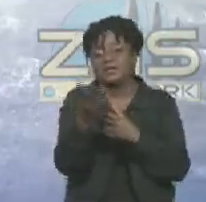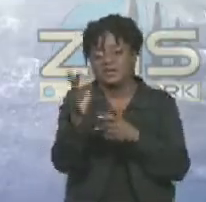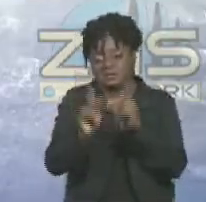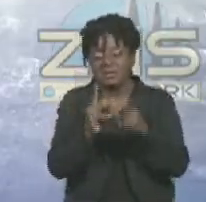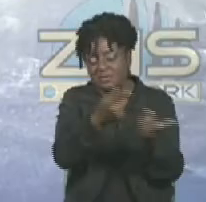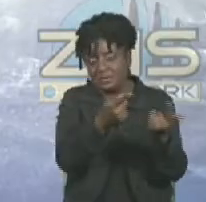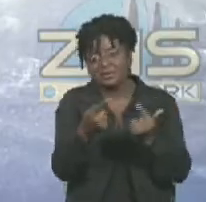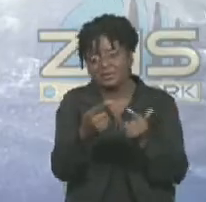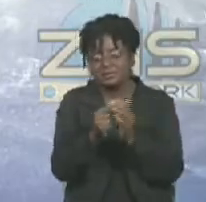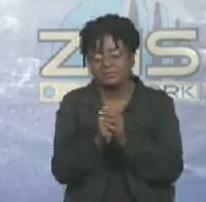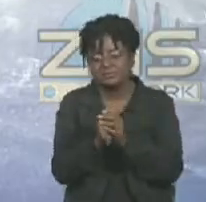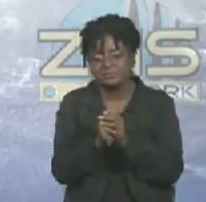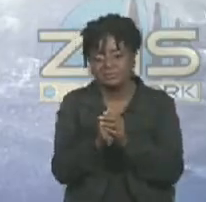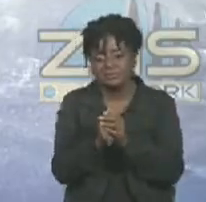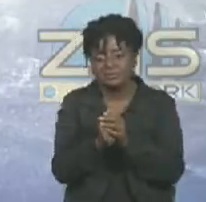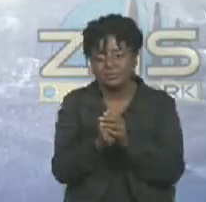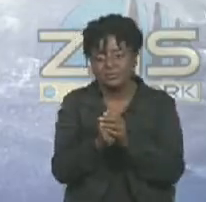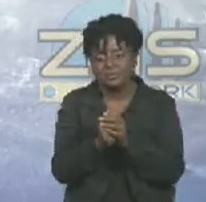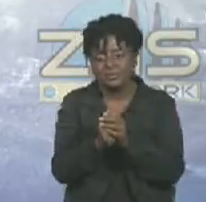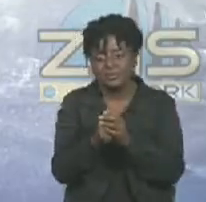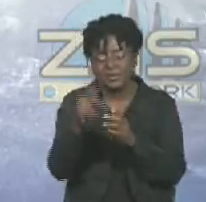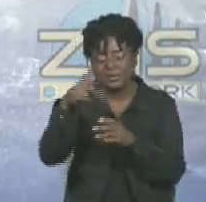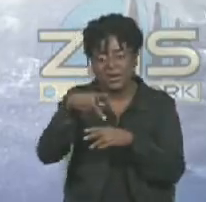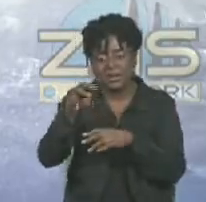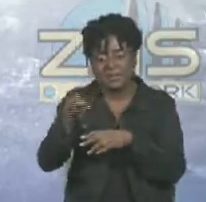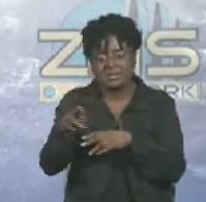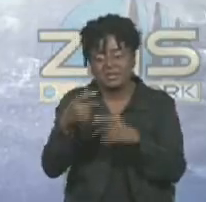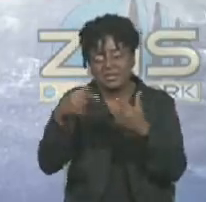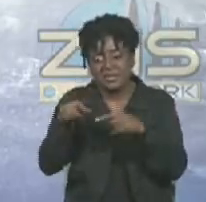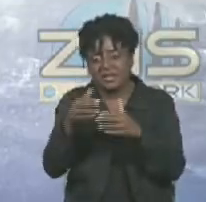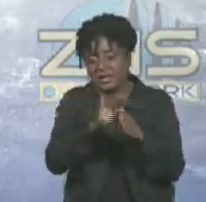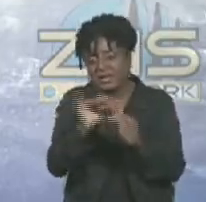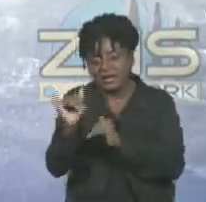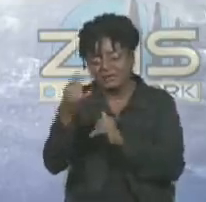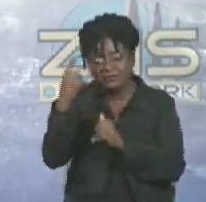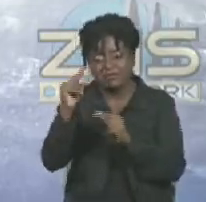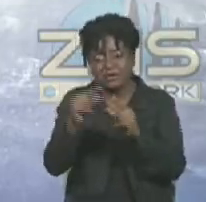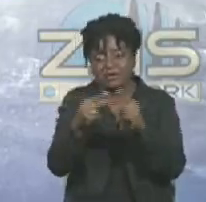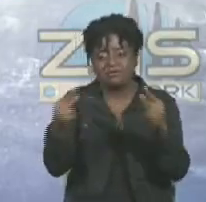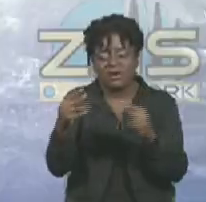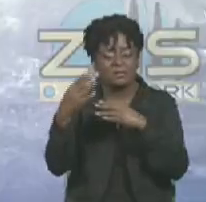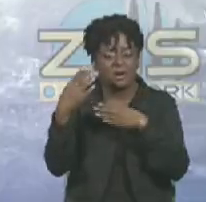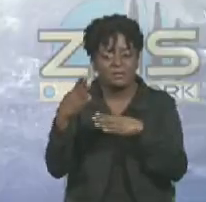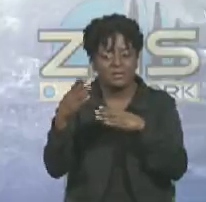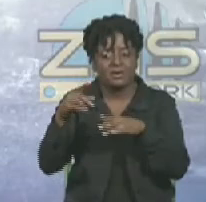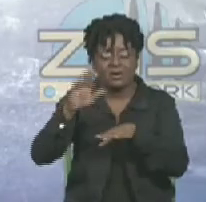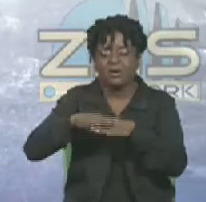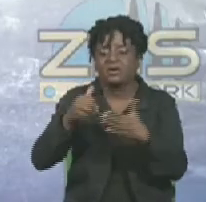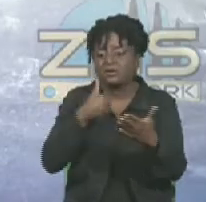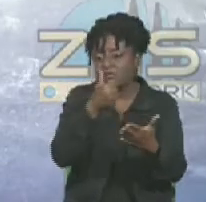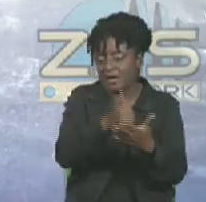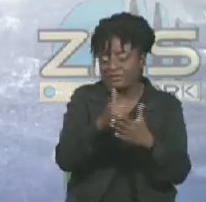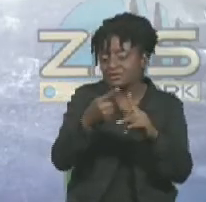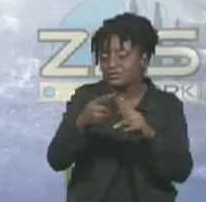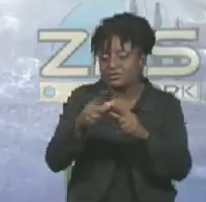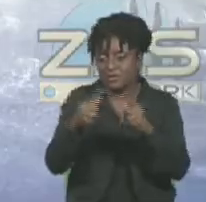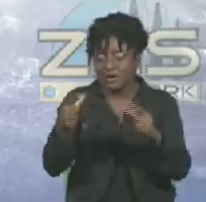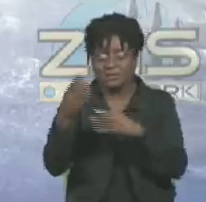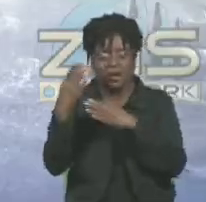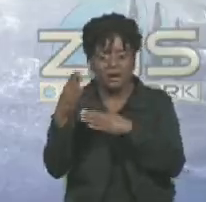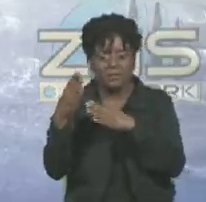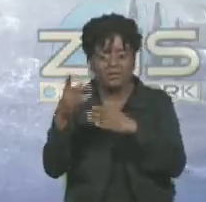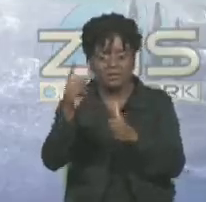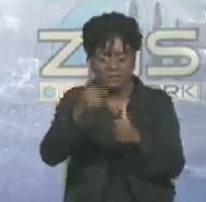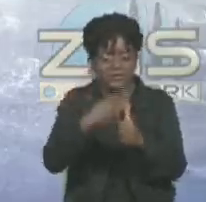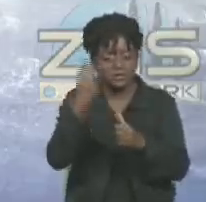then departed Bimini right after 11 o'clock for Grand Bahama. Upon his arrival to Grand Bahama, Prime Minister Dr. the Honorable Minnis' first stop was at the